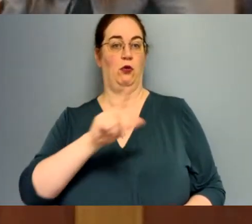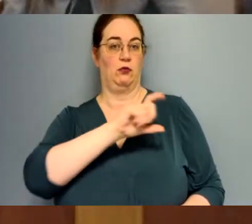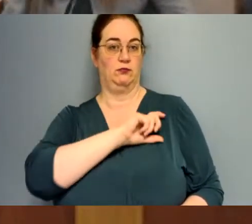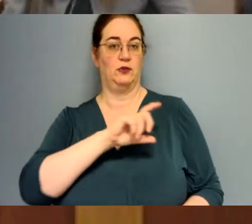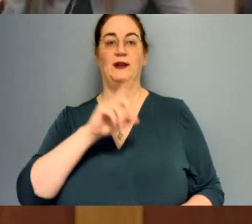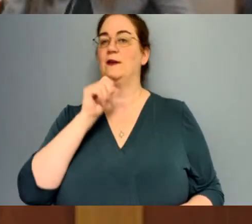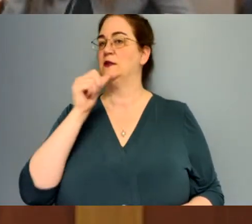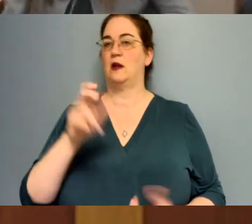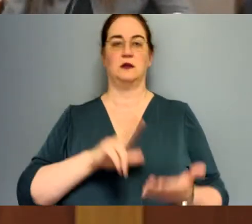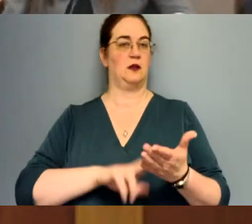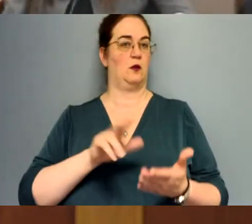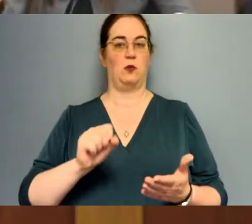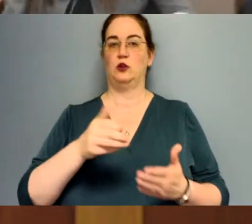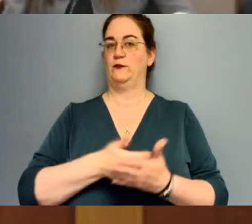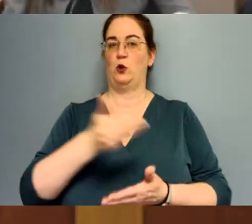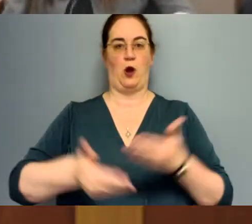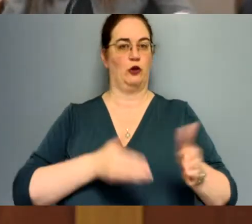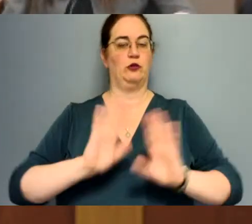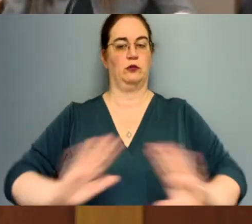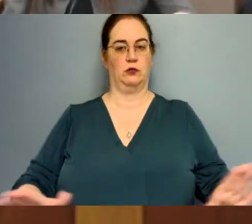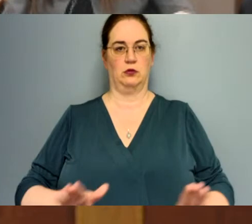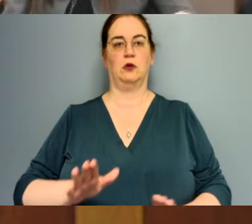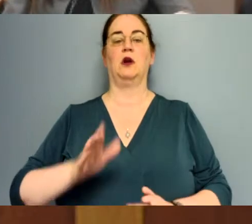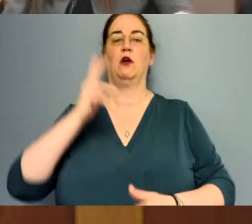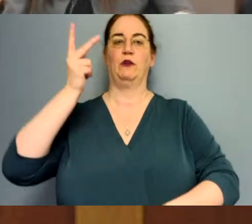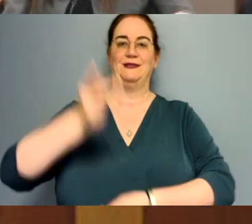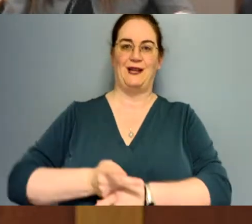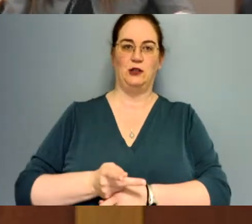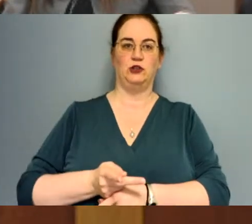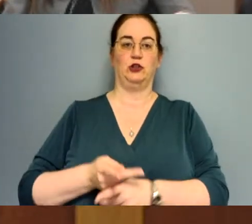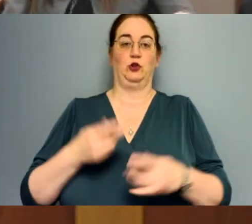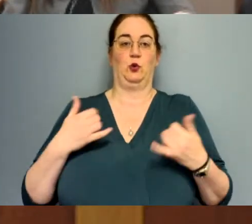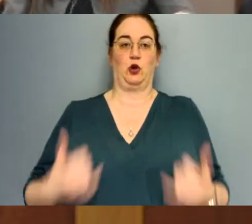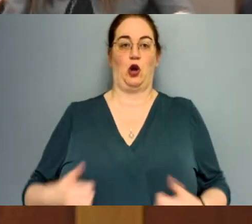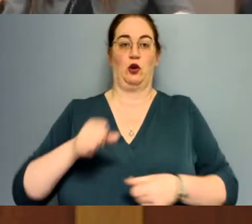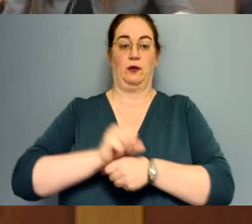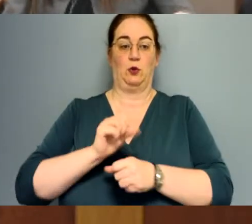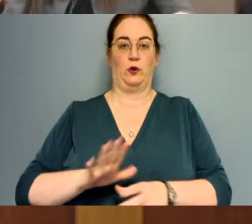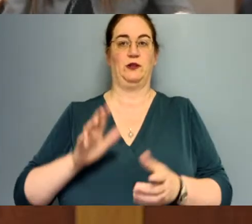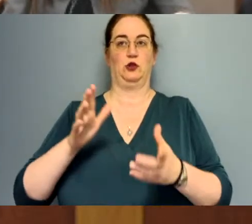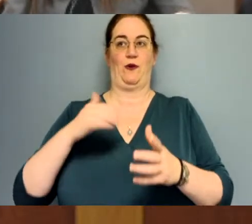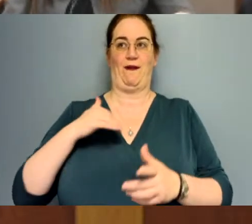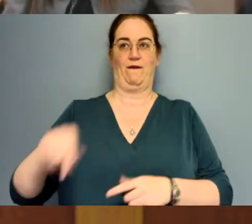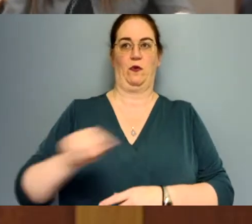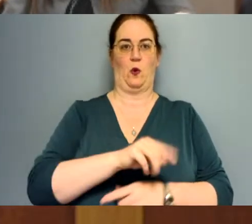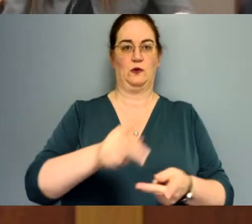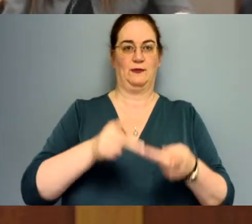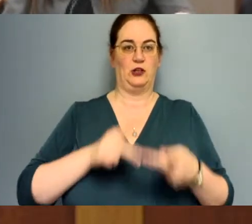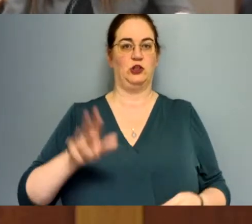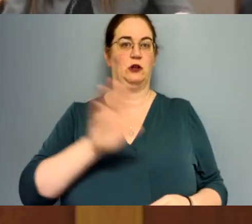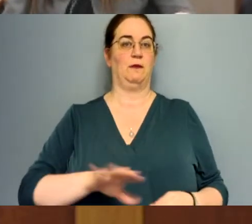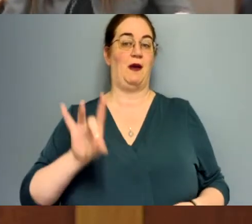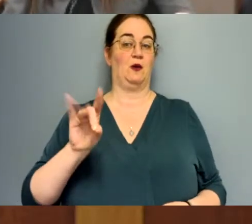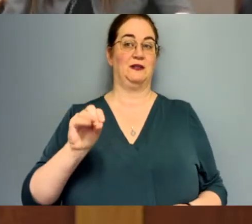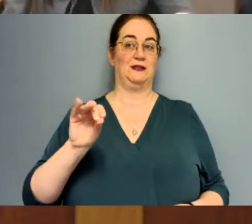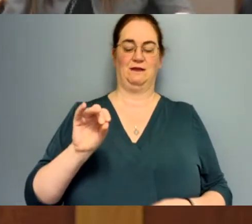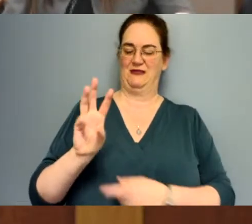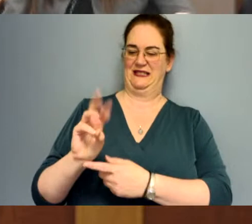was not a sign-on bonus for new hires. It was purely a retention bonus to current employees in those positions, about 60